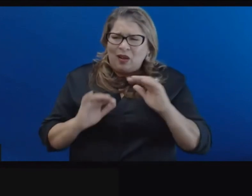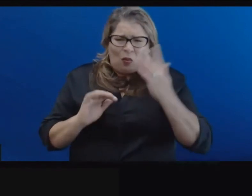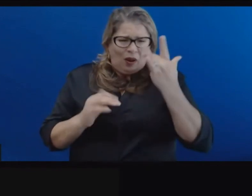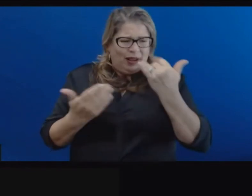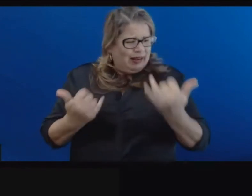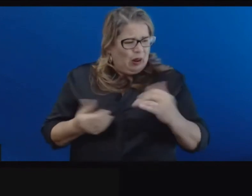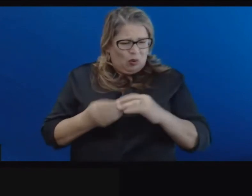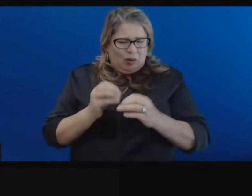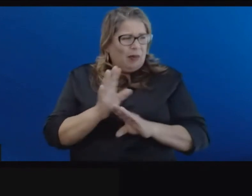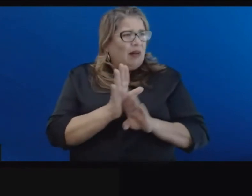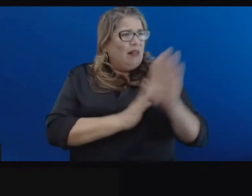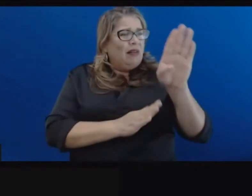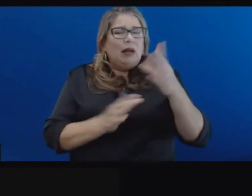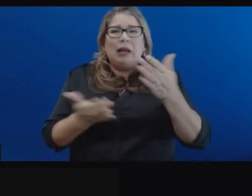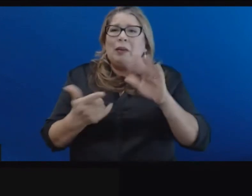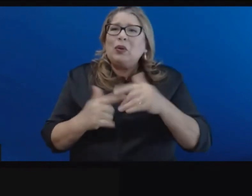much.